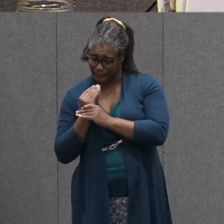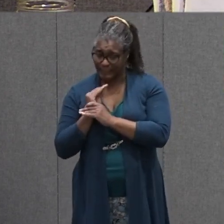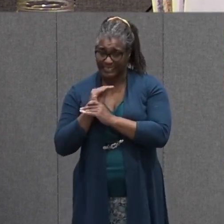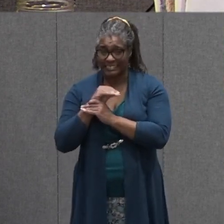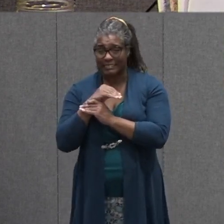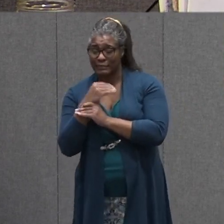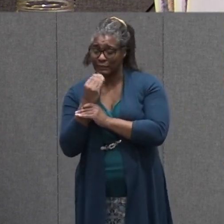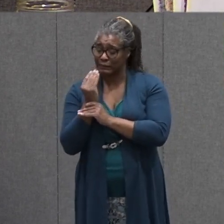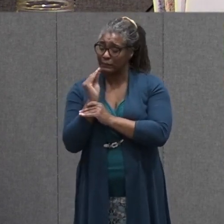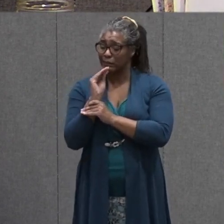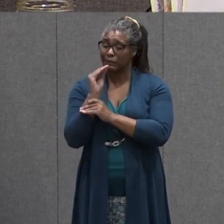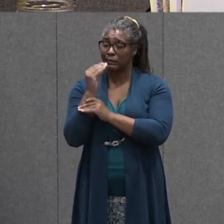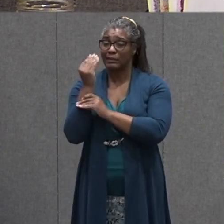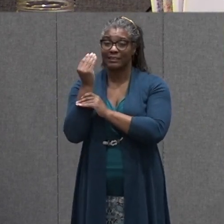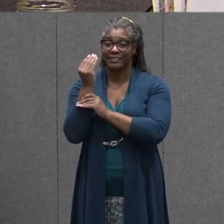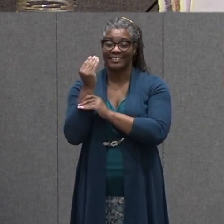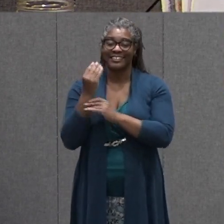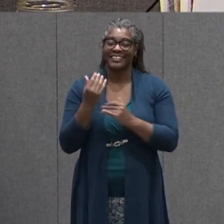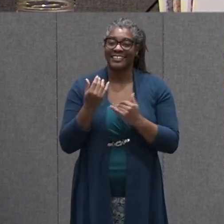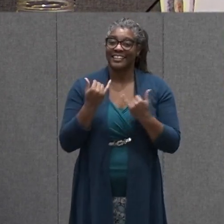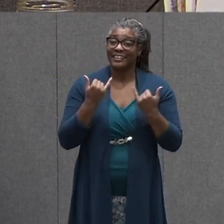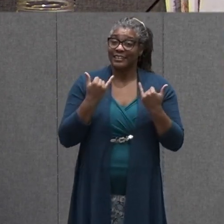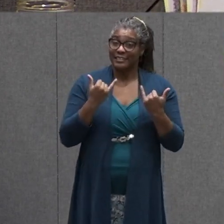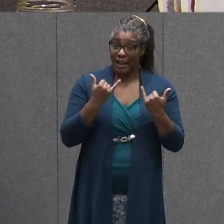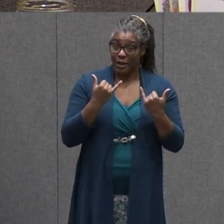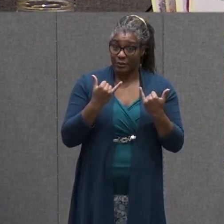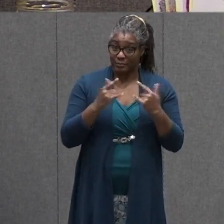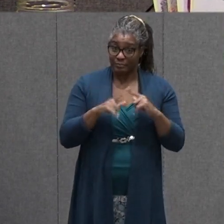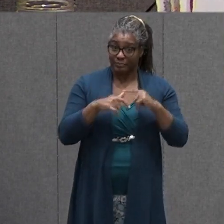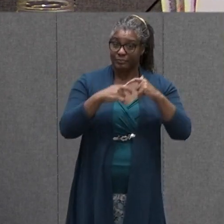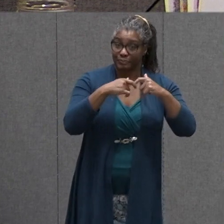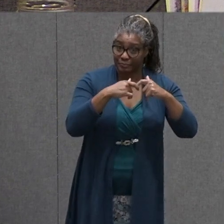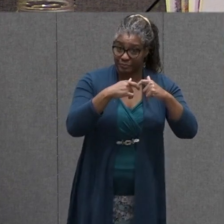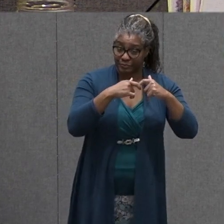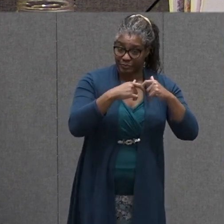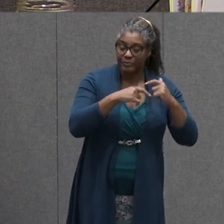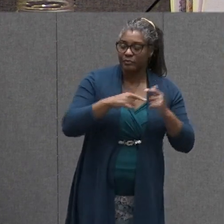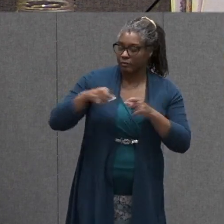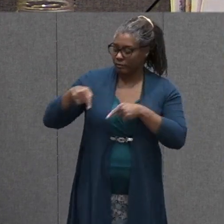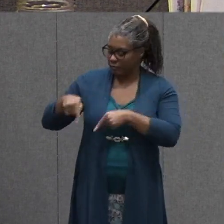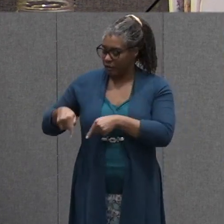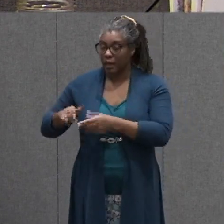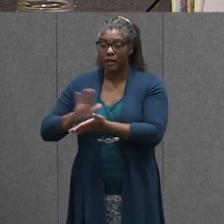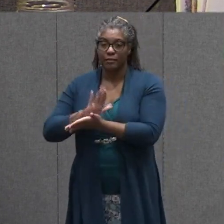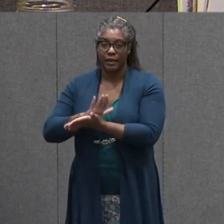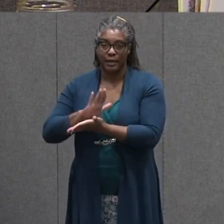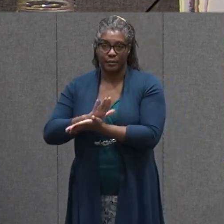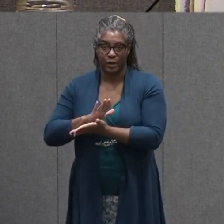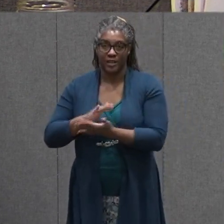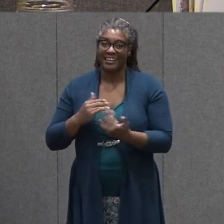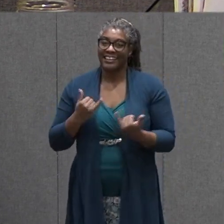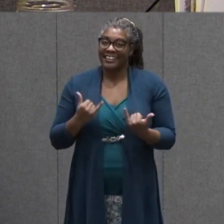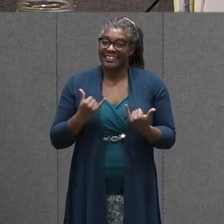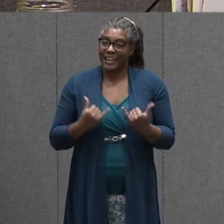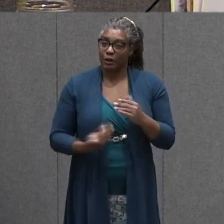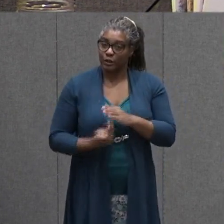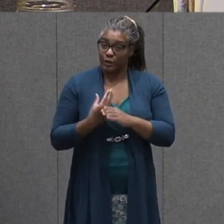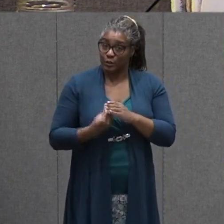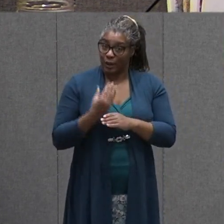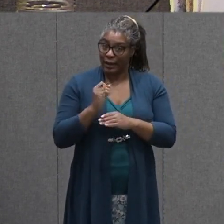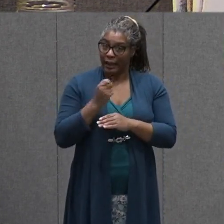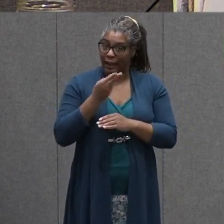heard pollinate, which is similar. So let's read that one sentence with pollinate in it. Once